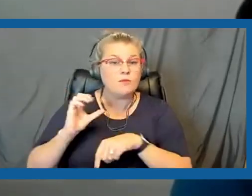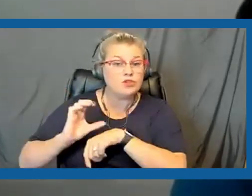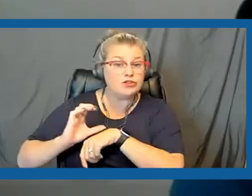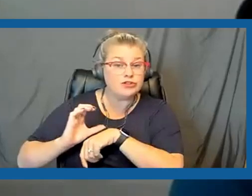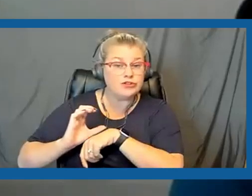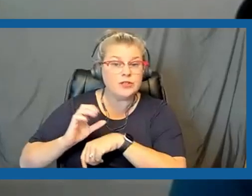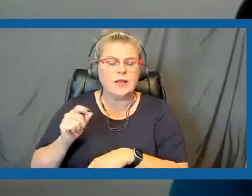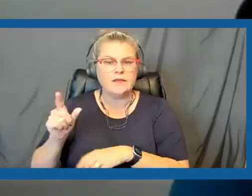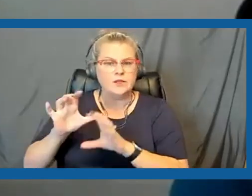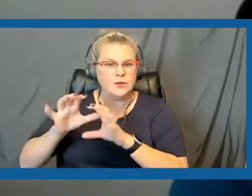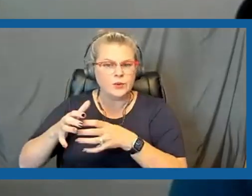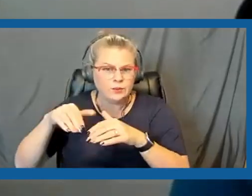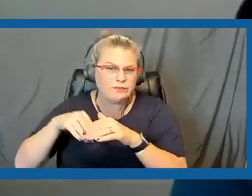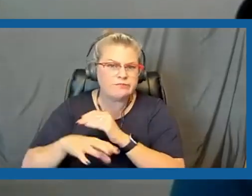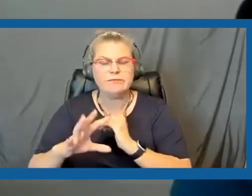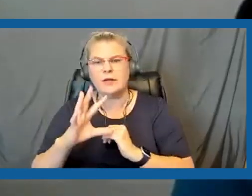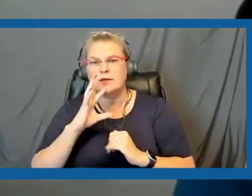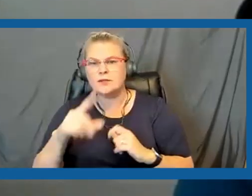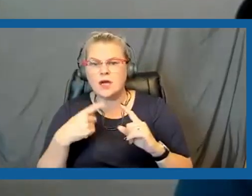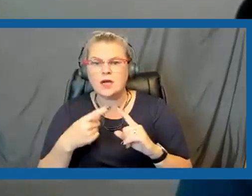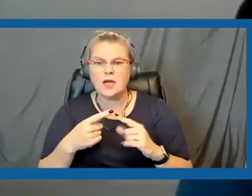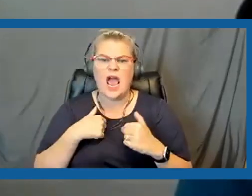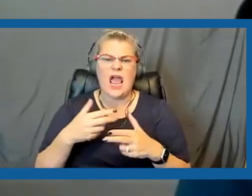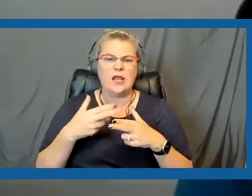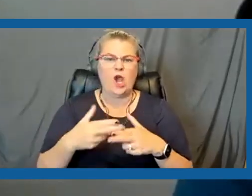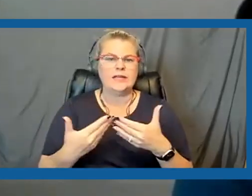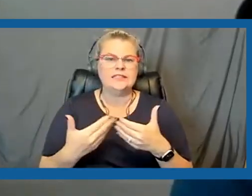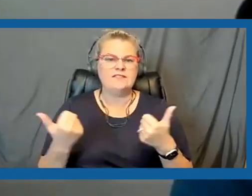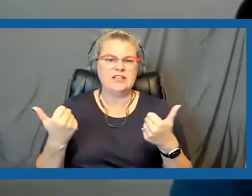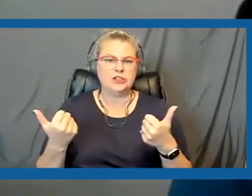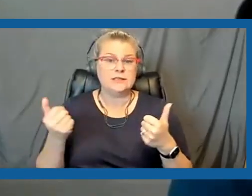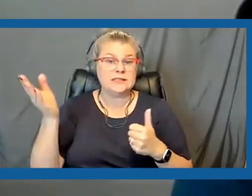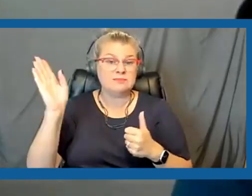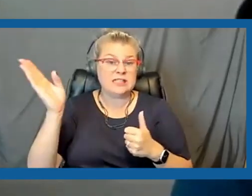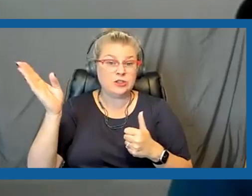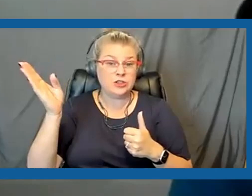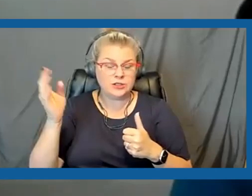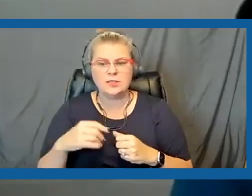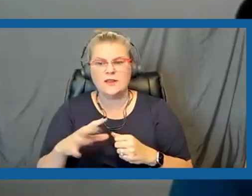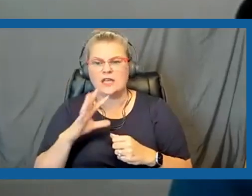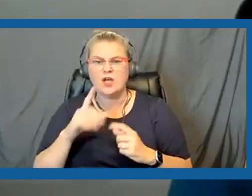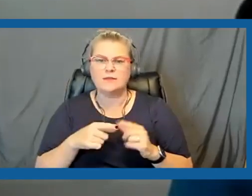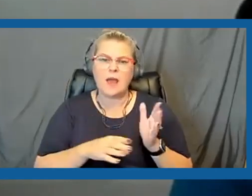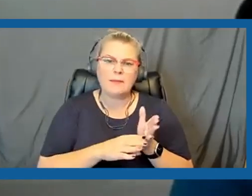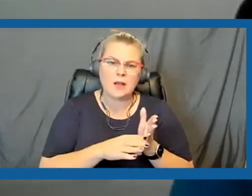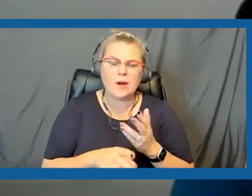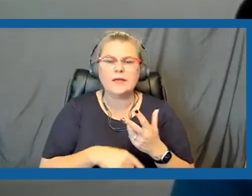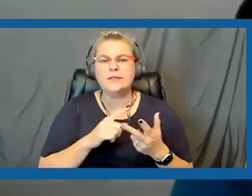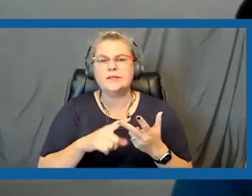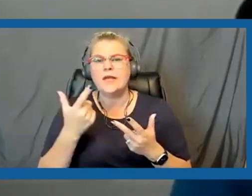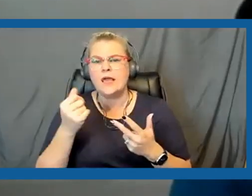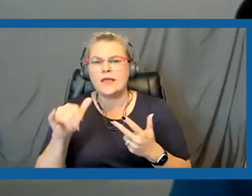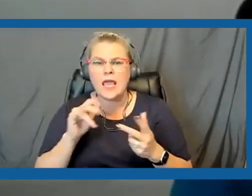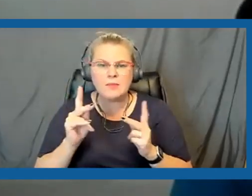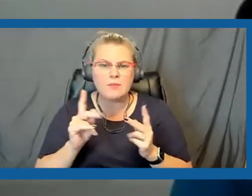and this group came in and talked about, I call it division speech, talked about minorities, gay people, all the things